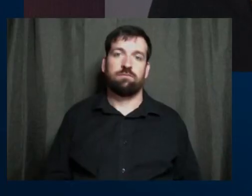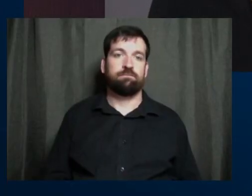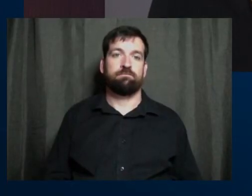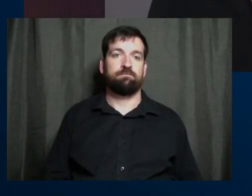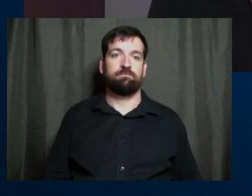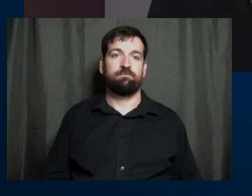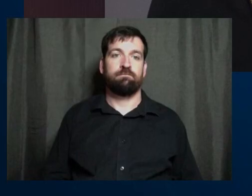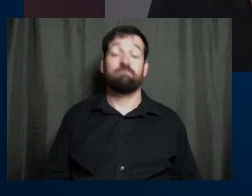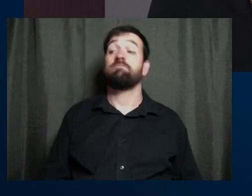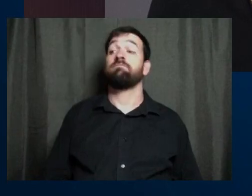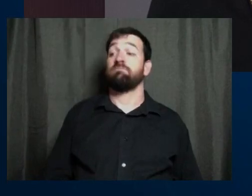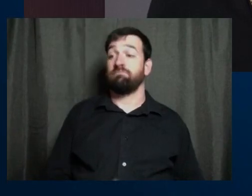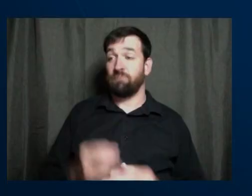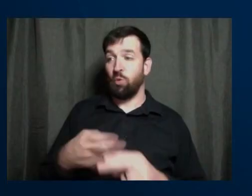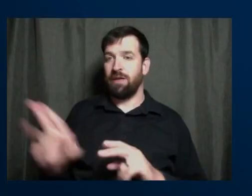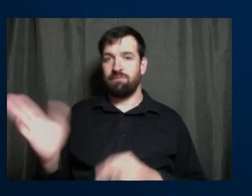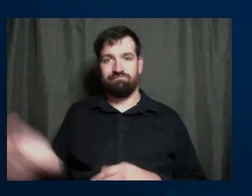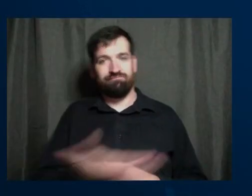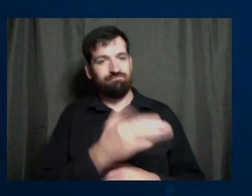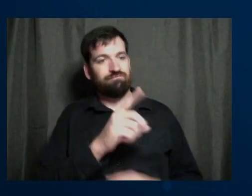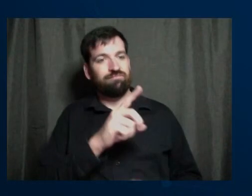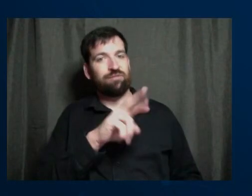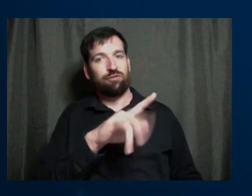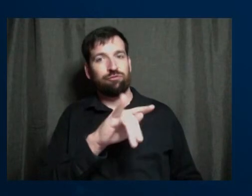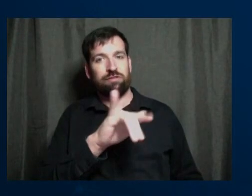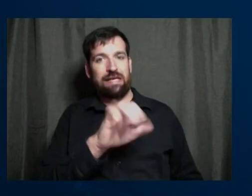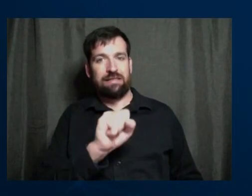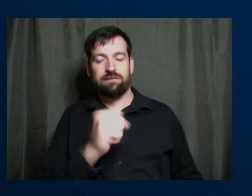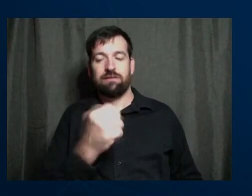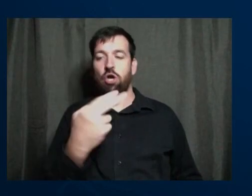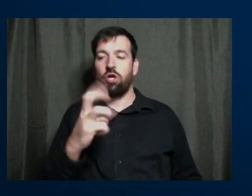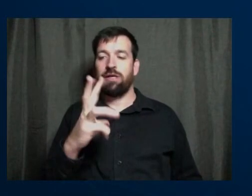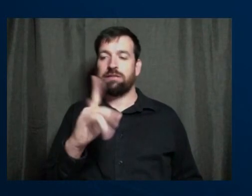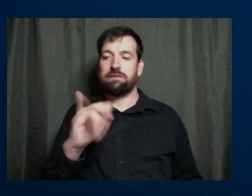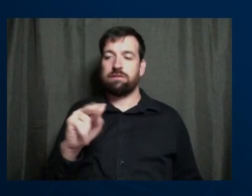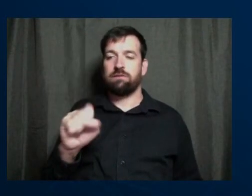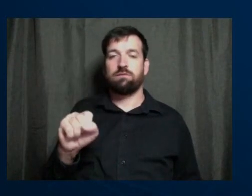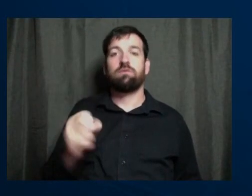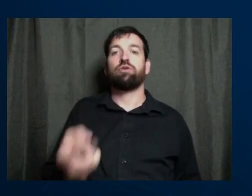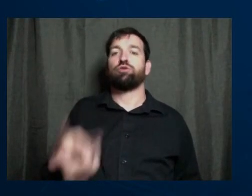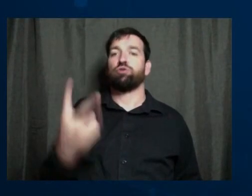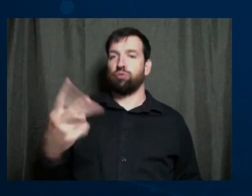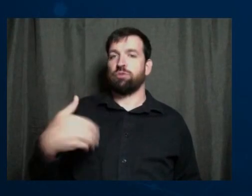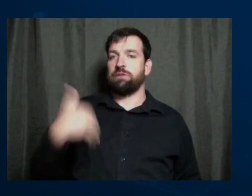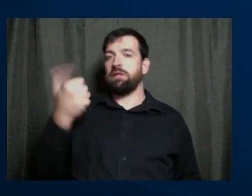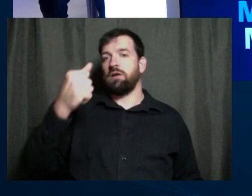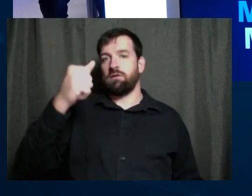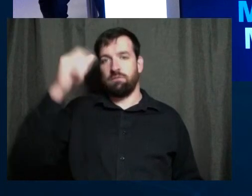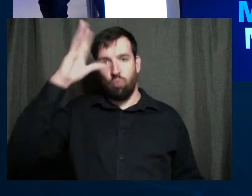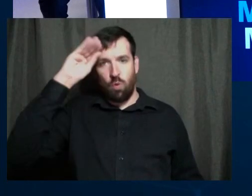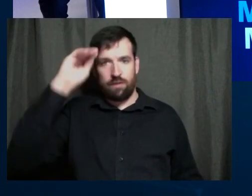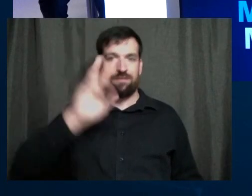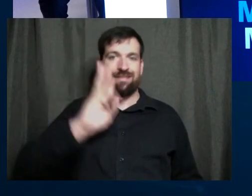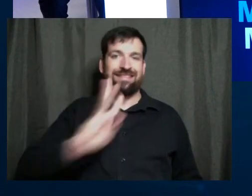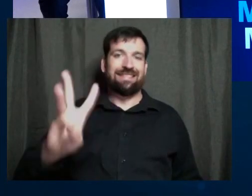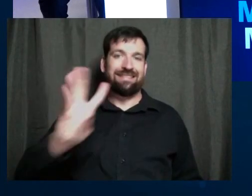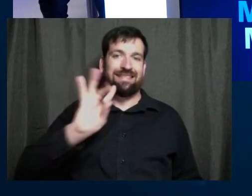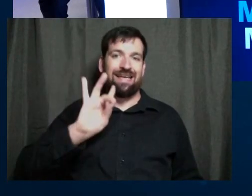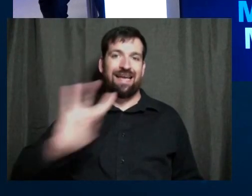Quick turn to COVID. Dr. Stites, Dr. Hawkinson. Lindsay says, I have 2 young boys active in sports, ages 6 and 8. With the